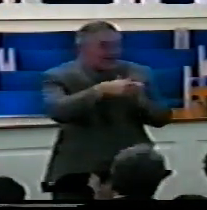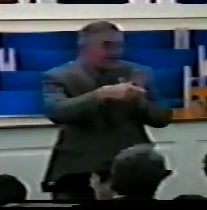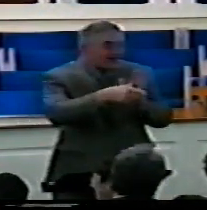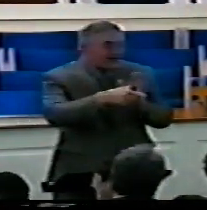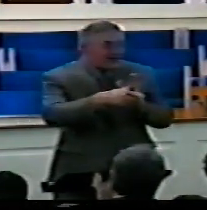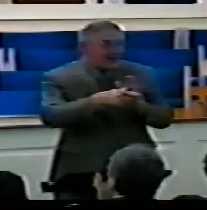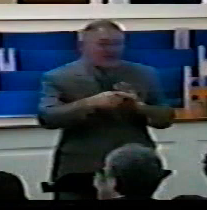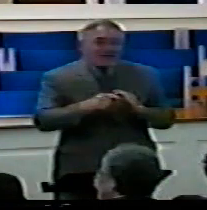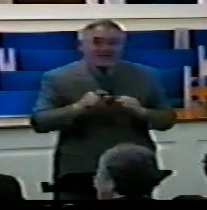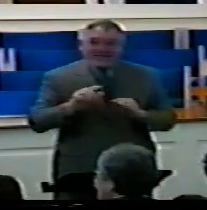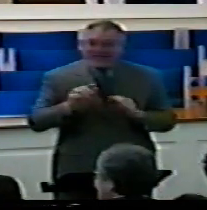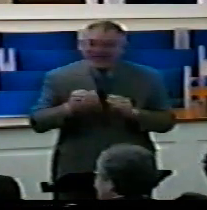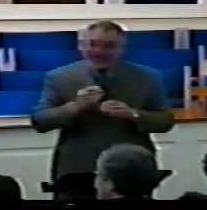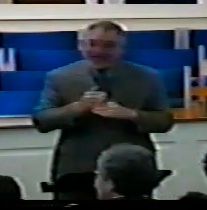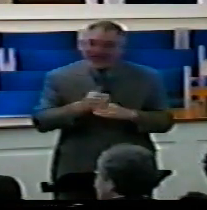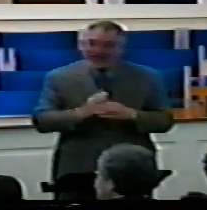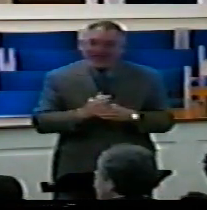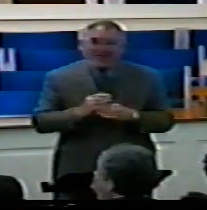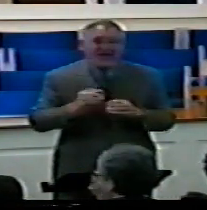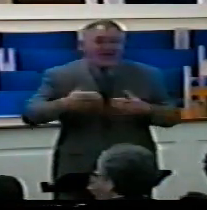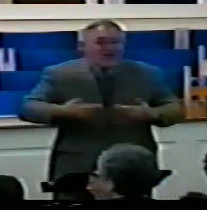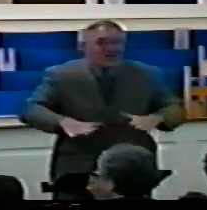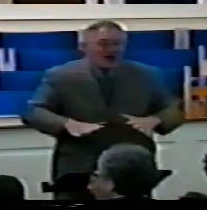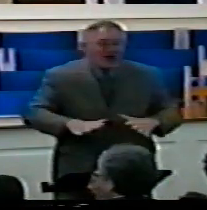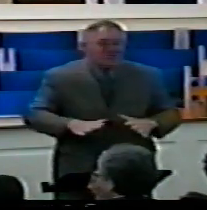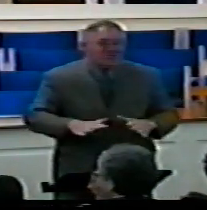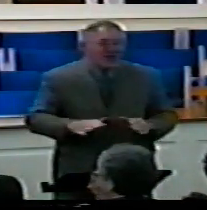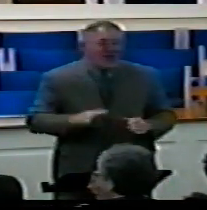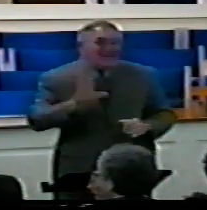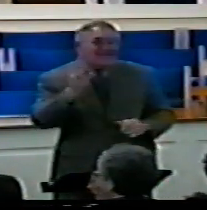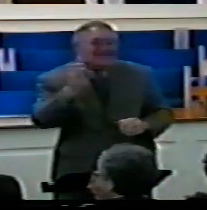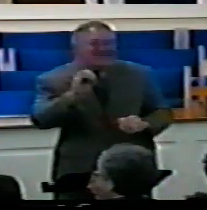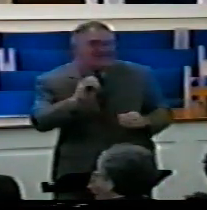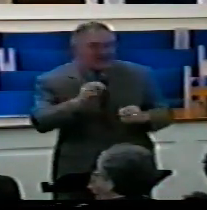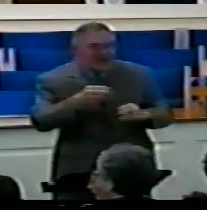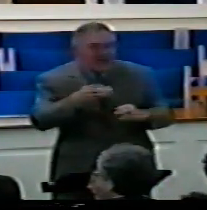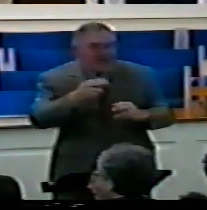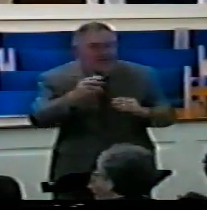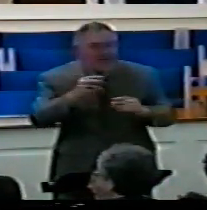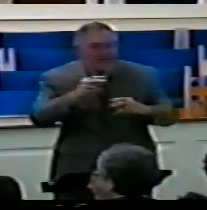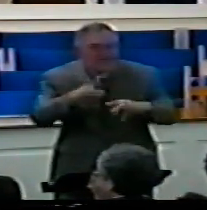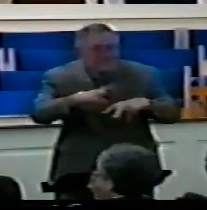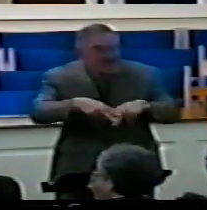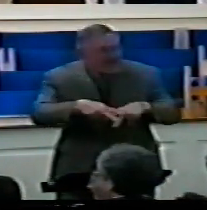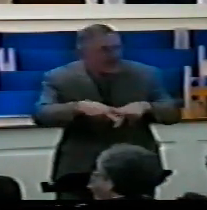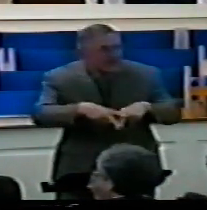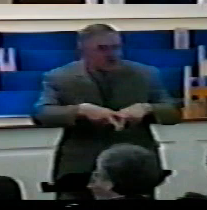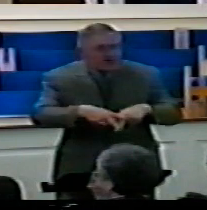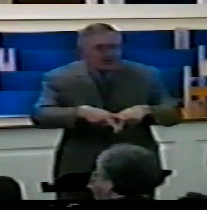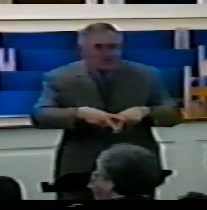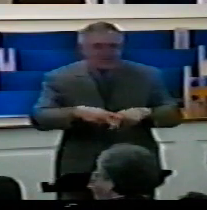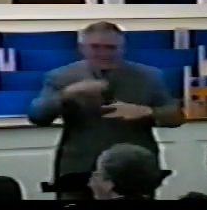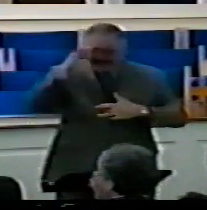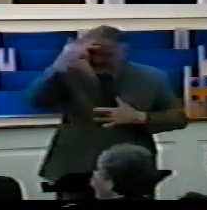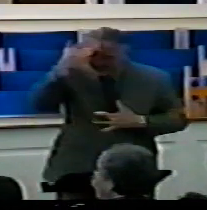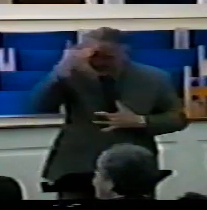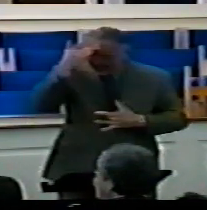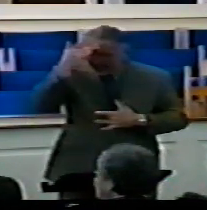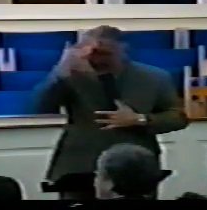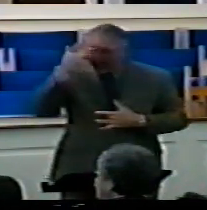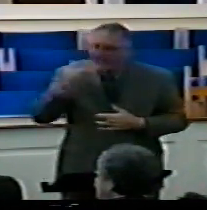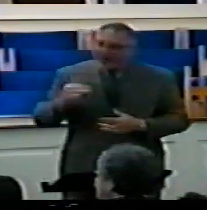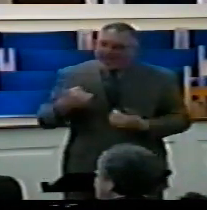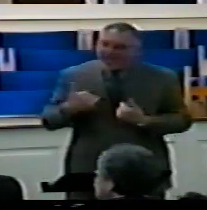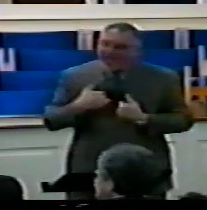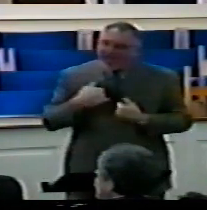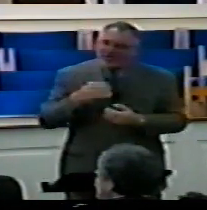And my wife had malaria trying to take care of us. Our little girl, Stephanie, she's not so little now, amen, but our littlest one, Stephanie, who was about a year and a half, 2 years old